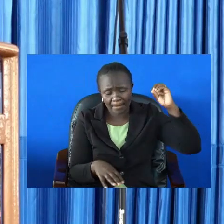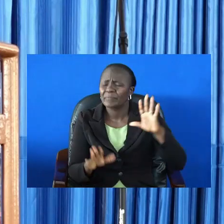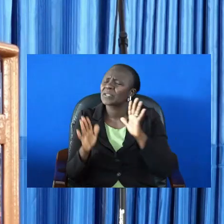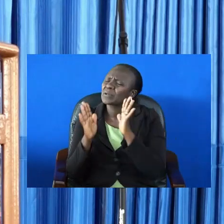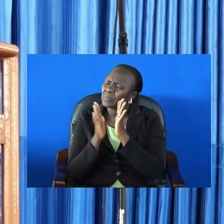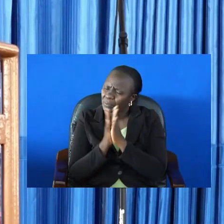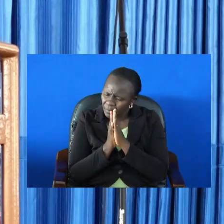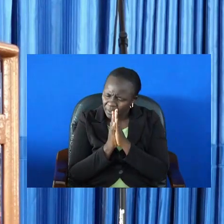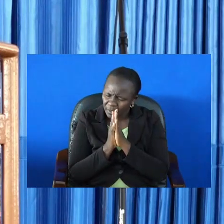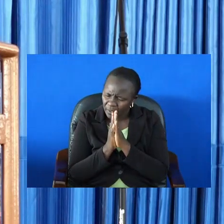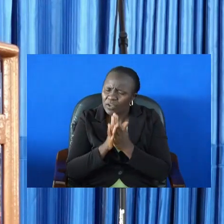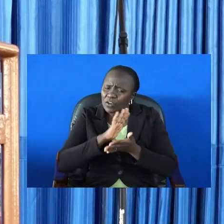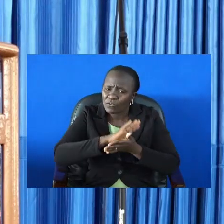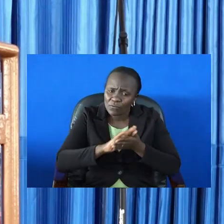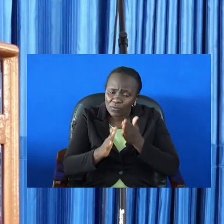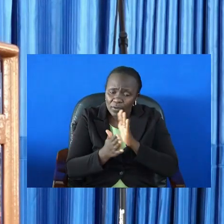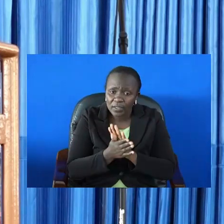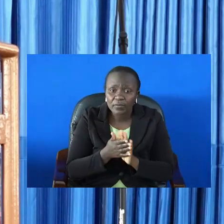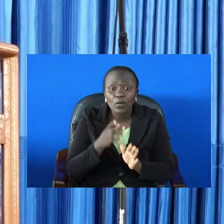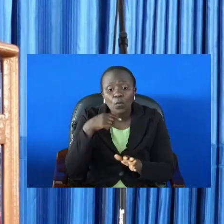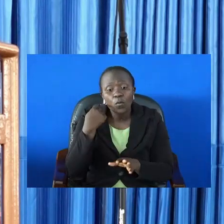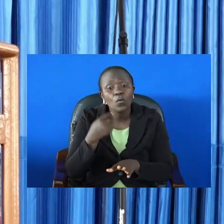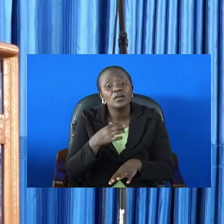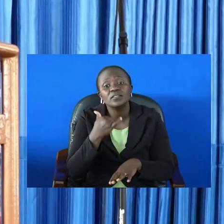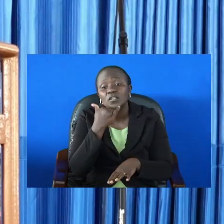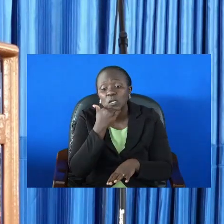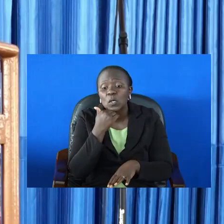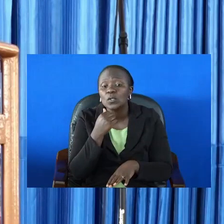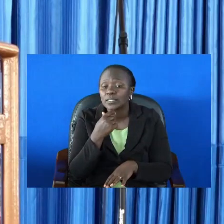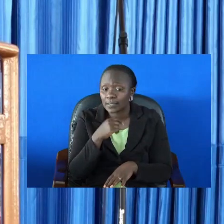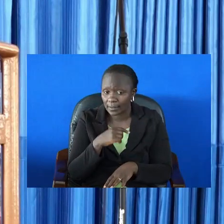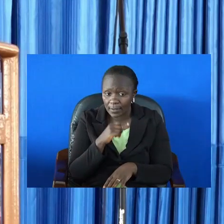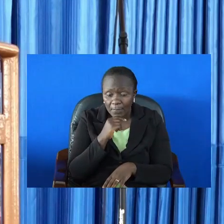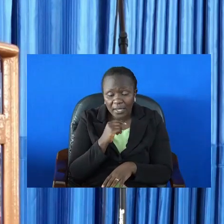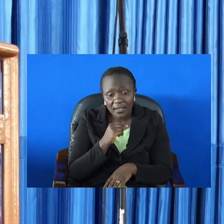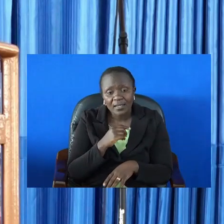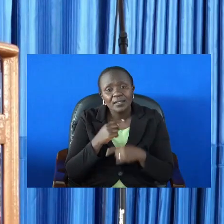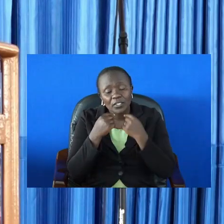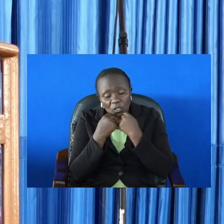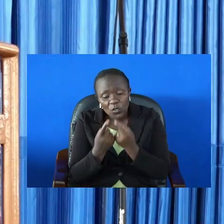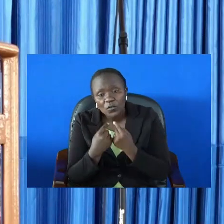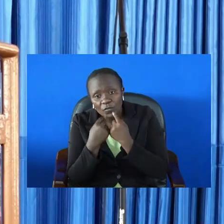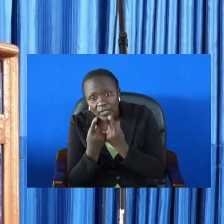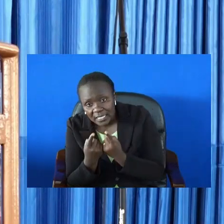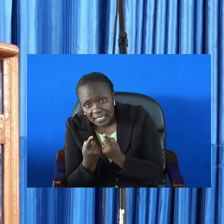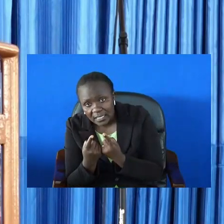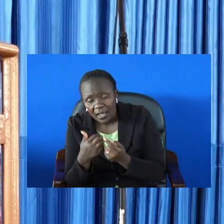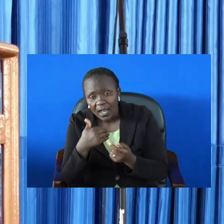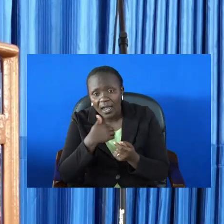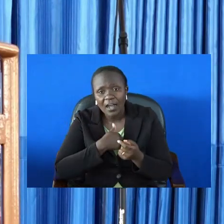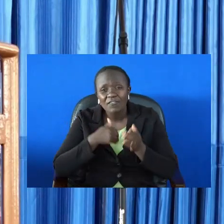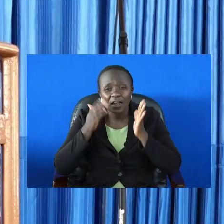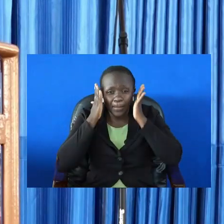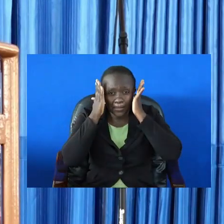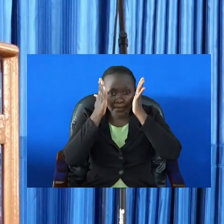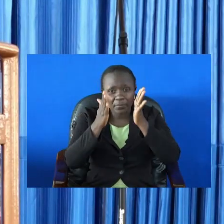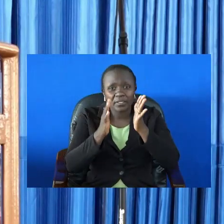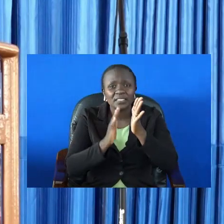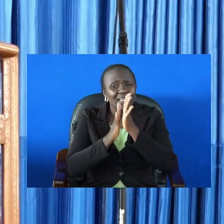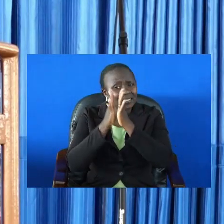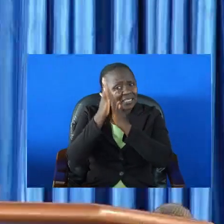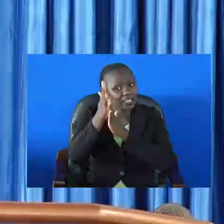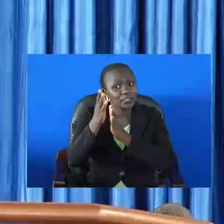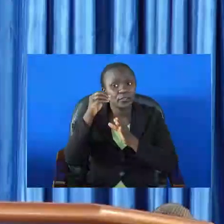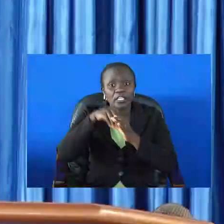of forgiving those who had wronged him. When you repent, you will have a purpose and a direction in your